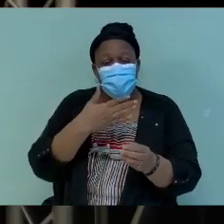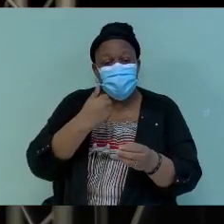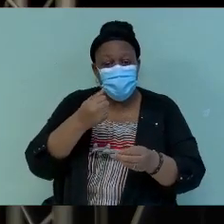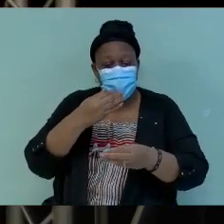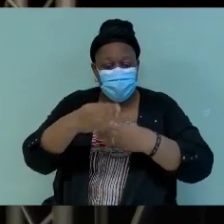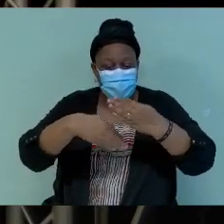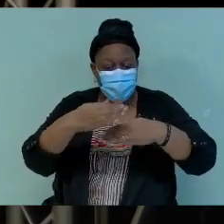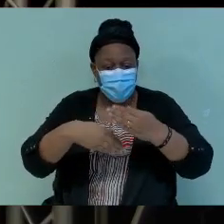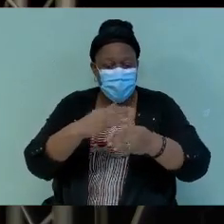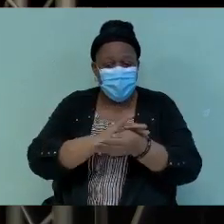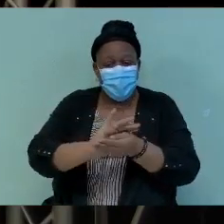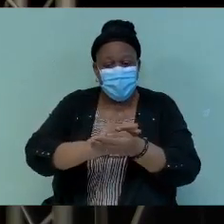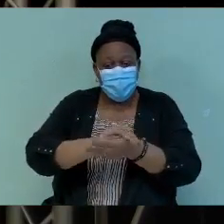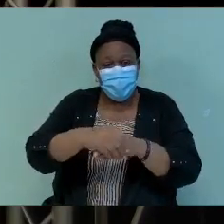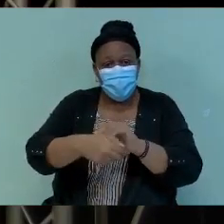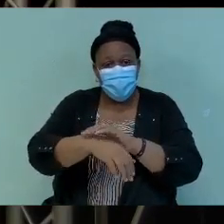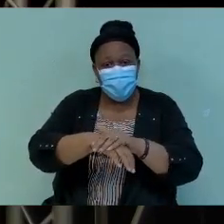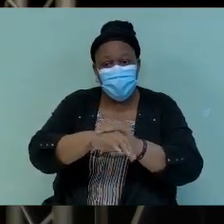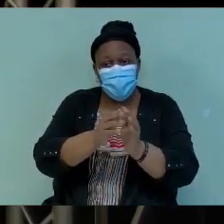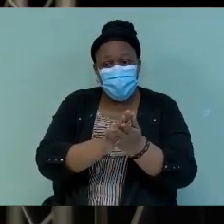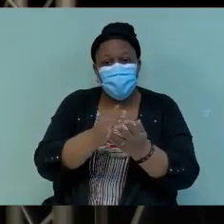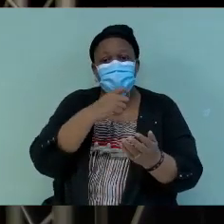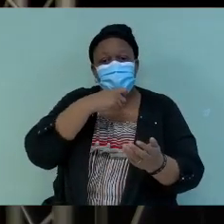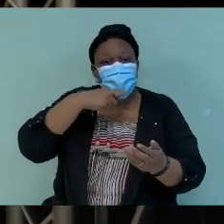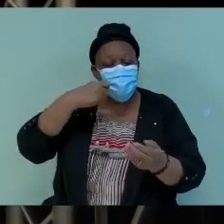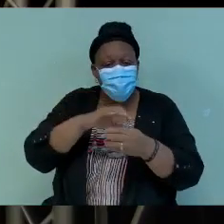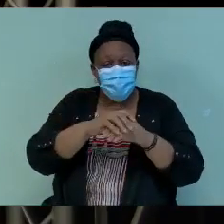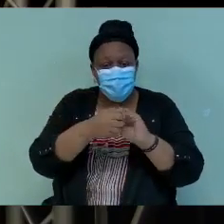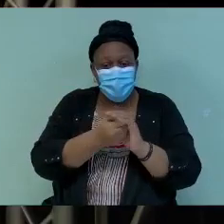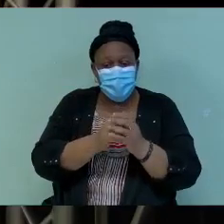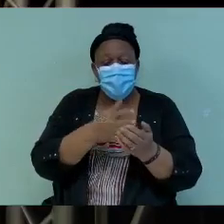paper towels and necessary disposal